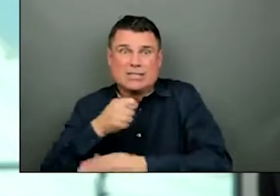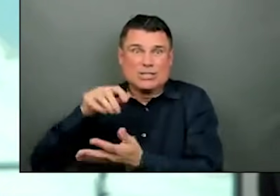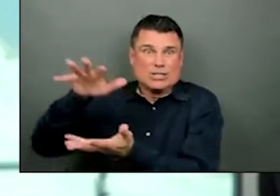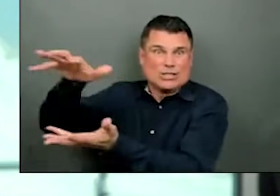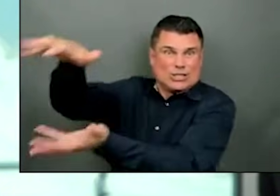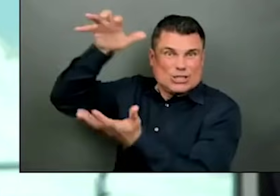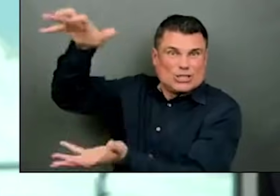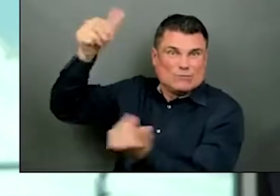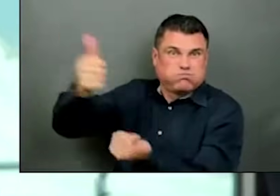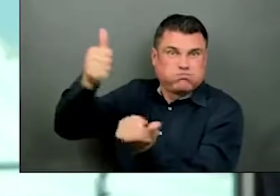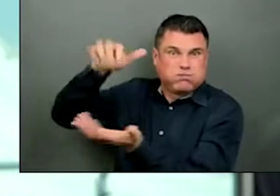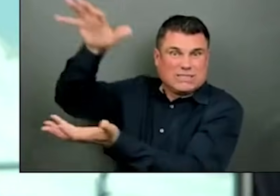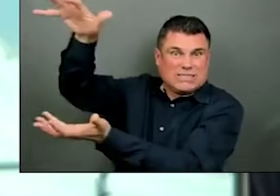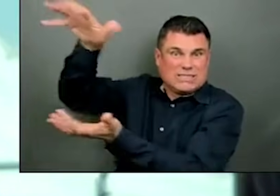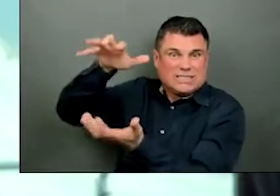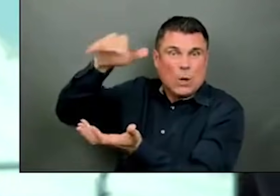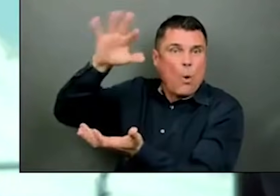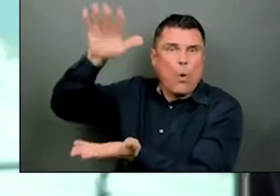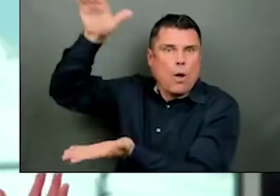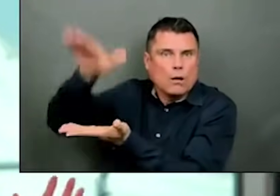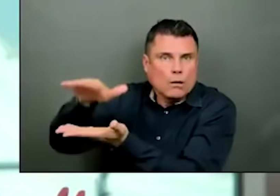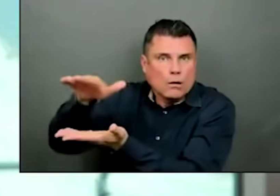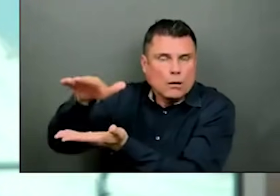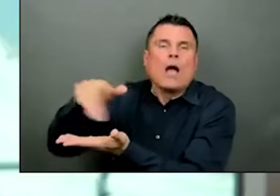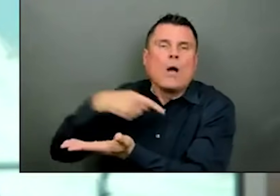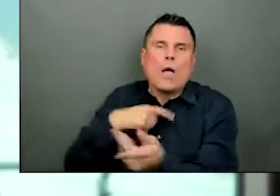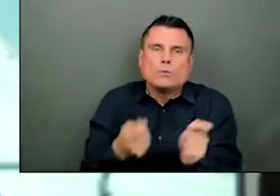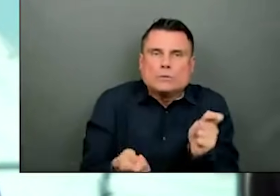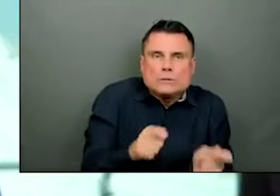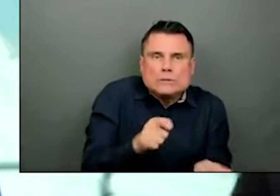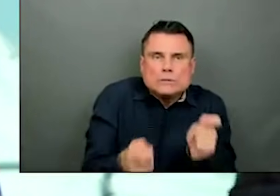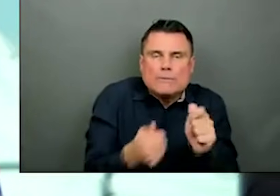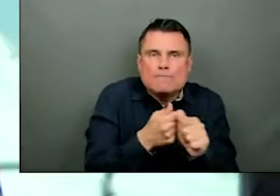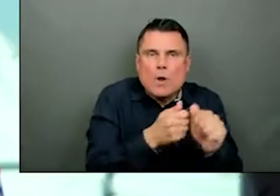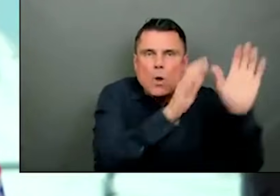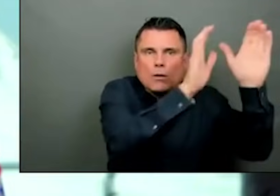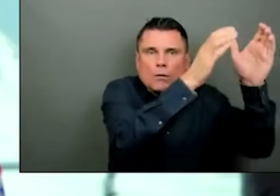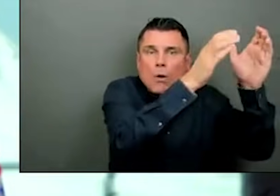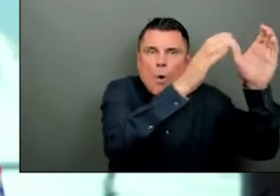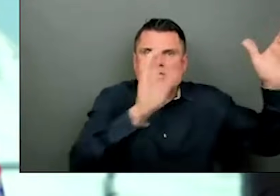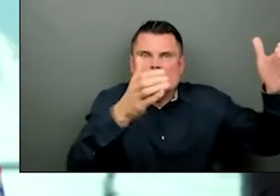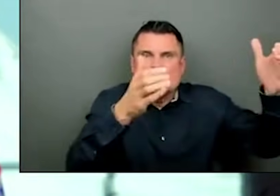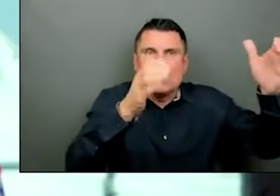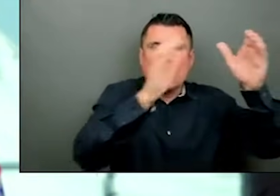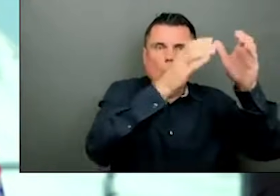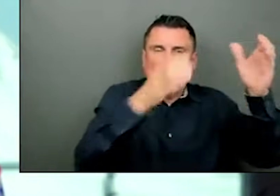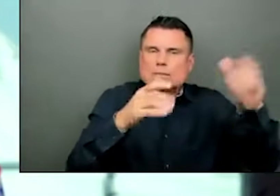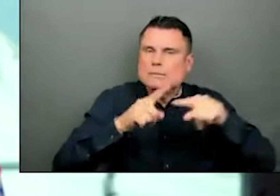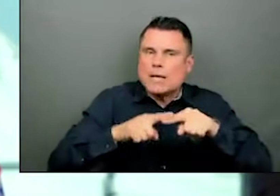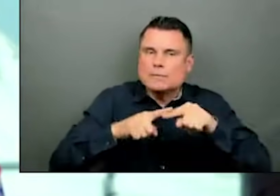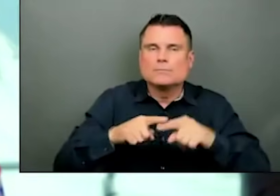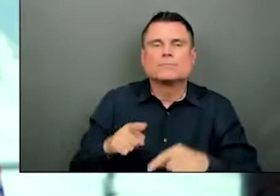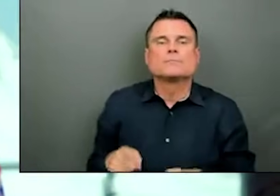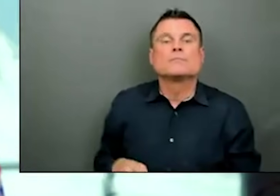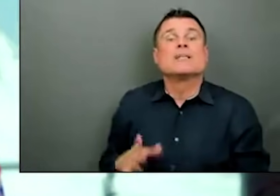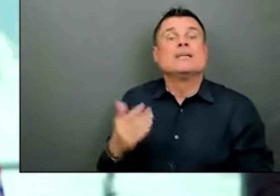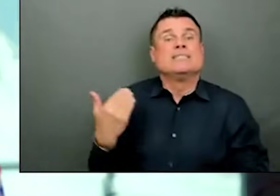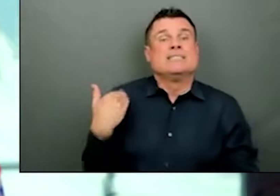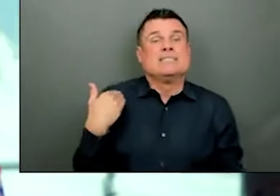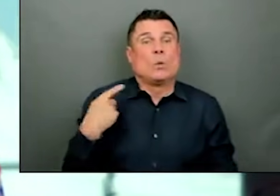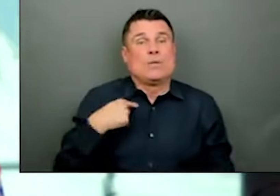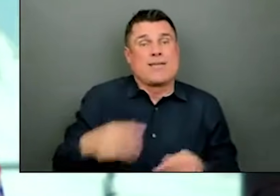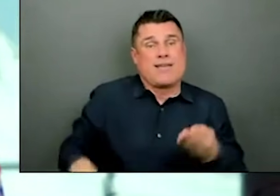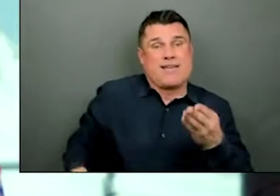clinically extremely vulnerable group that has now started to be in, and that's another 150,000 people. And as we move down every